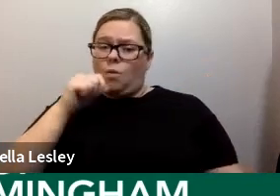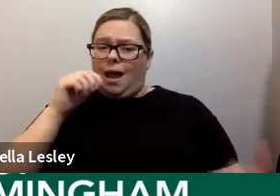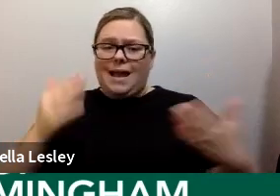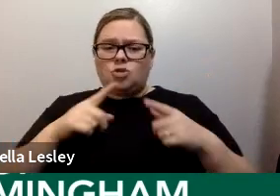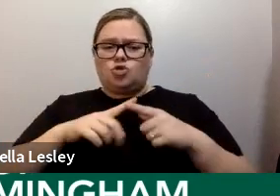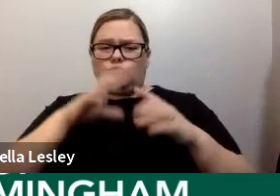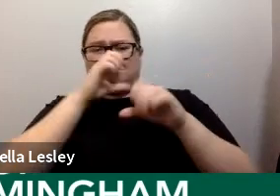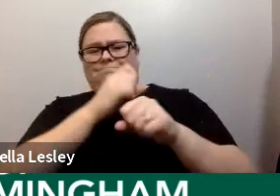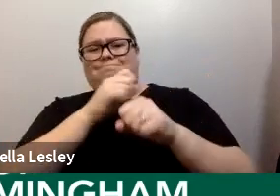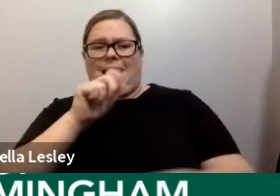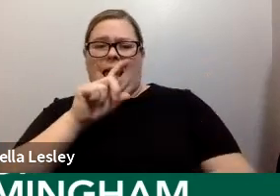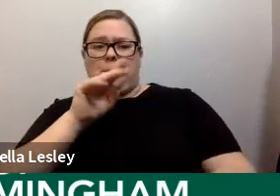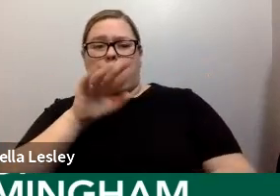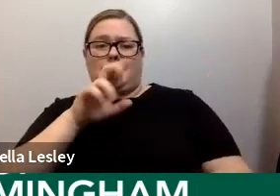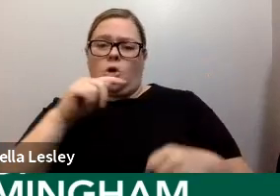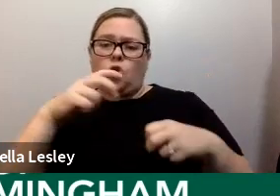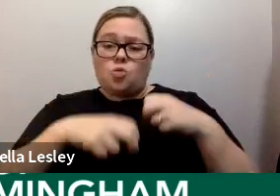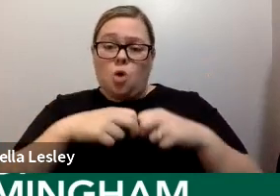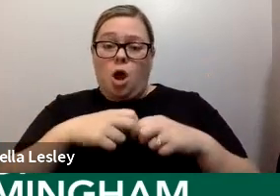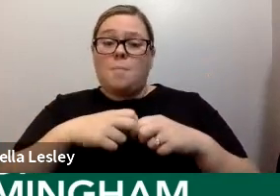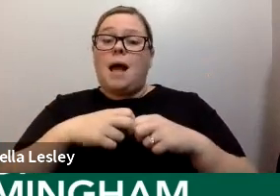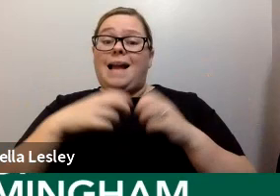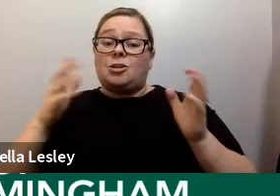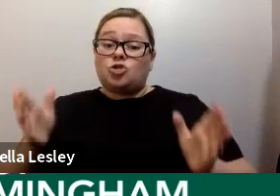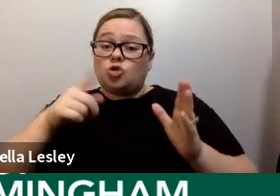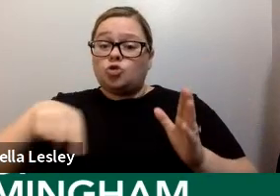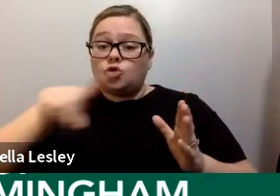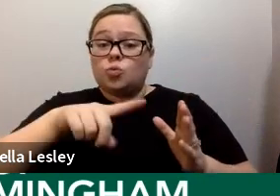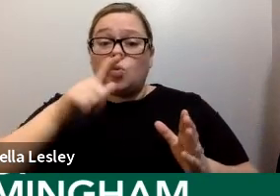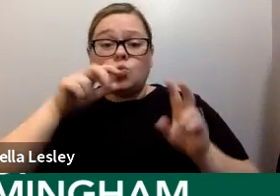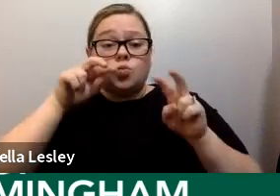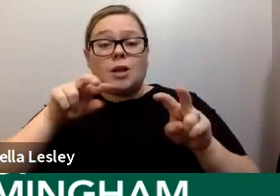would like those of you who are participating today to challenge